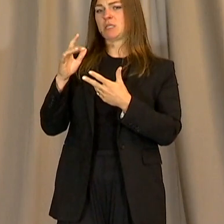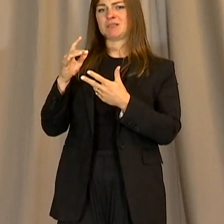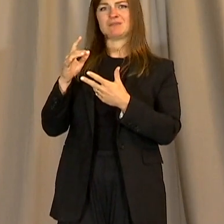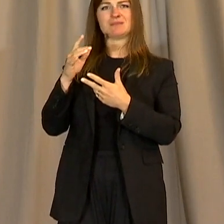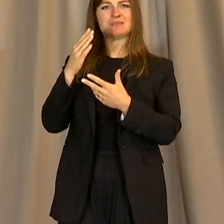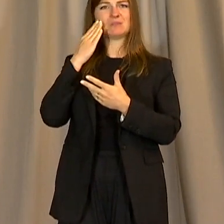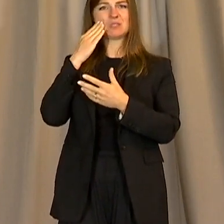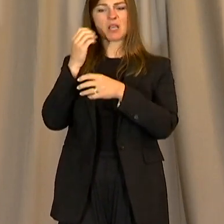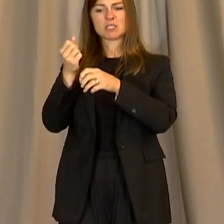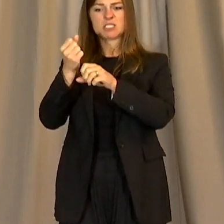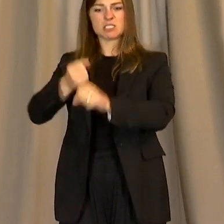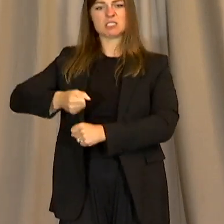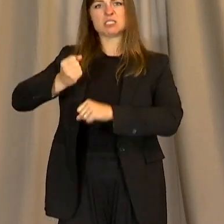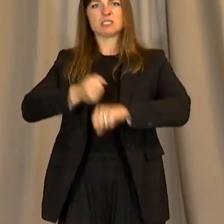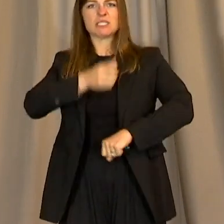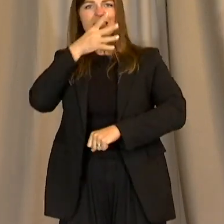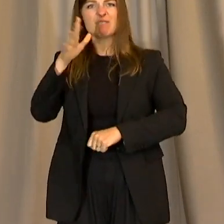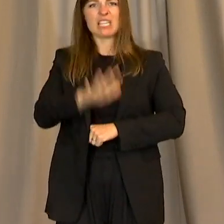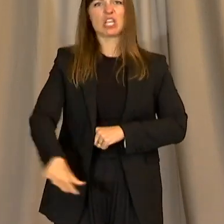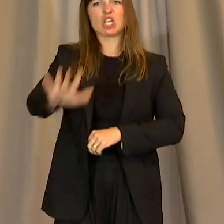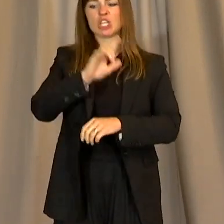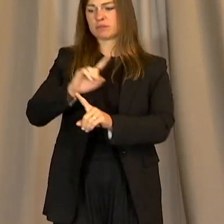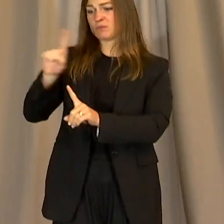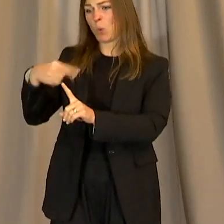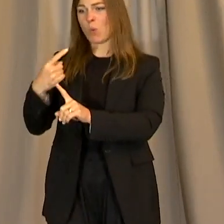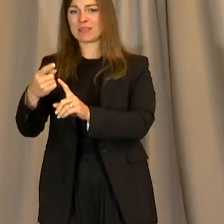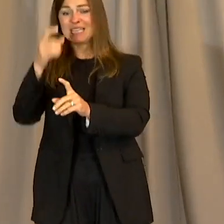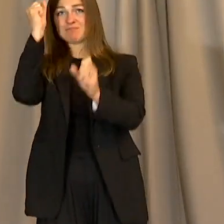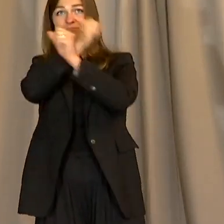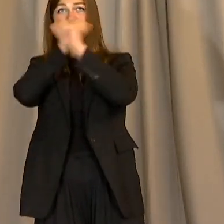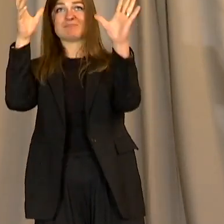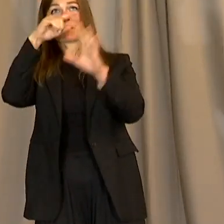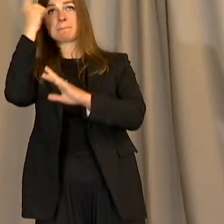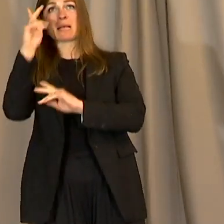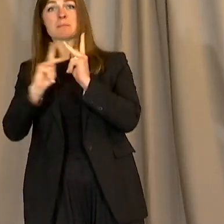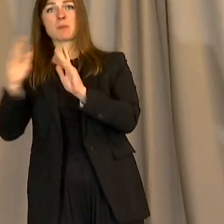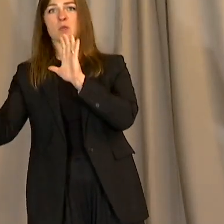hoeing in the fields, I'm not sure where I would have been.